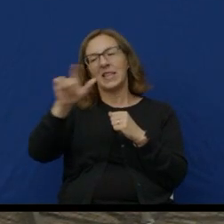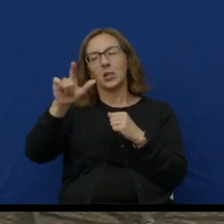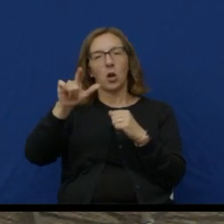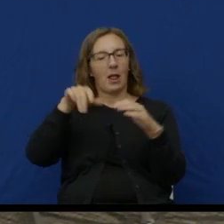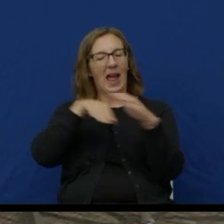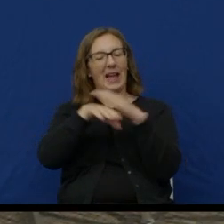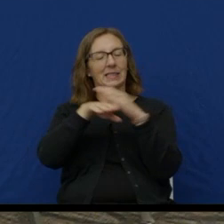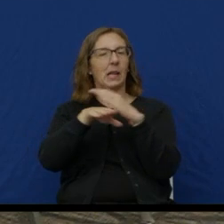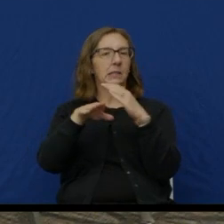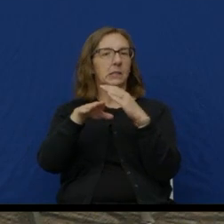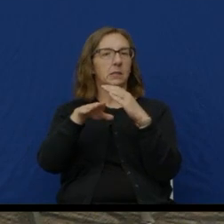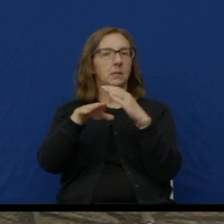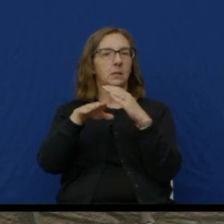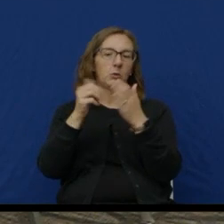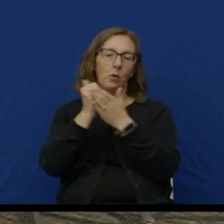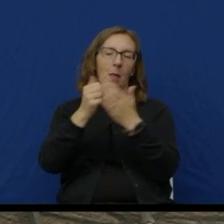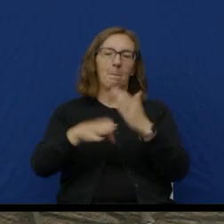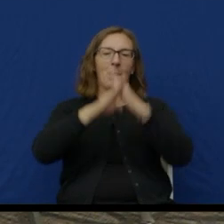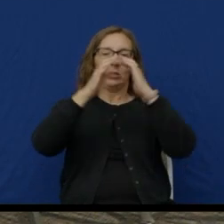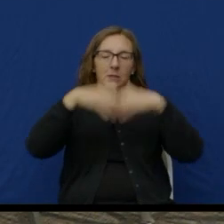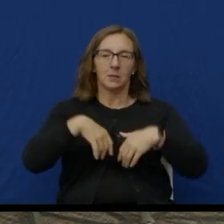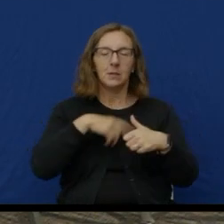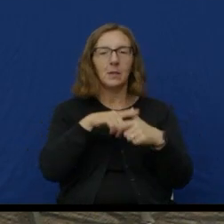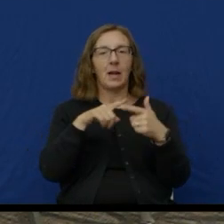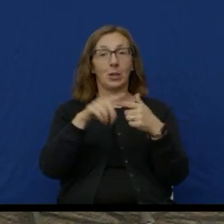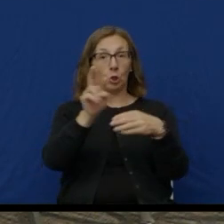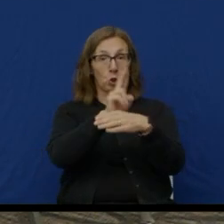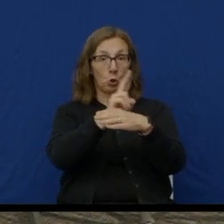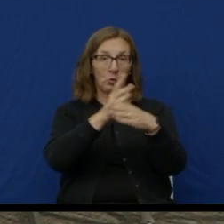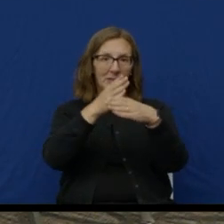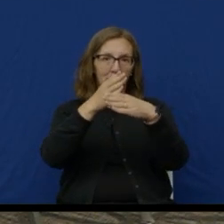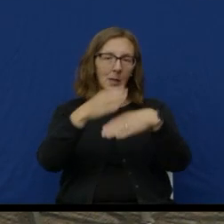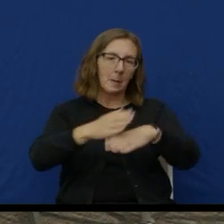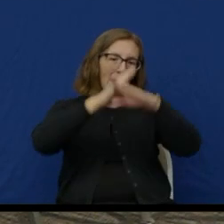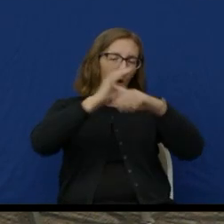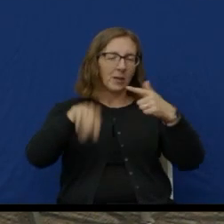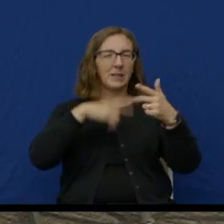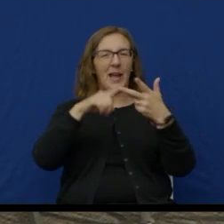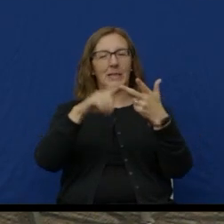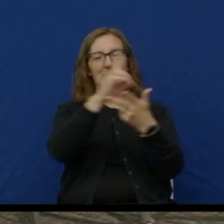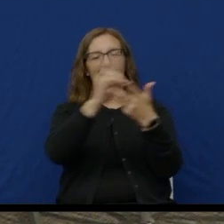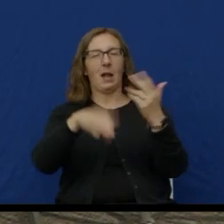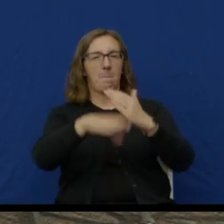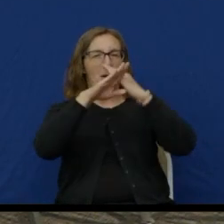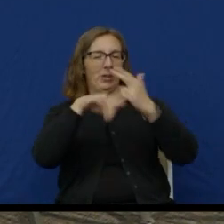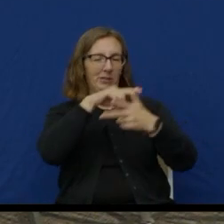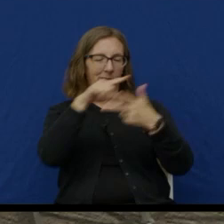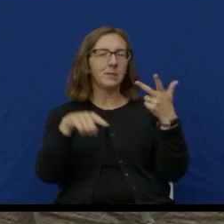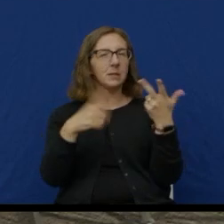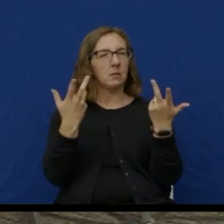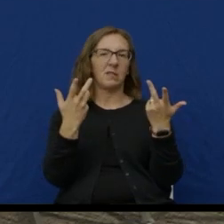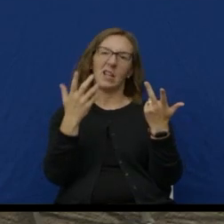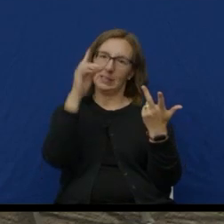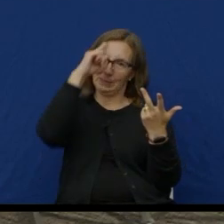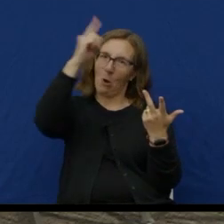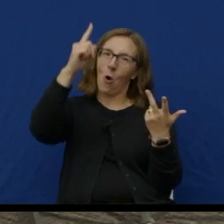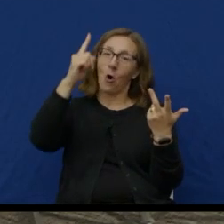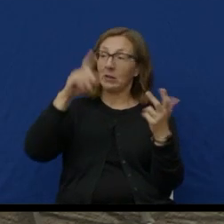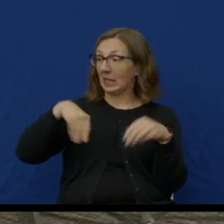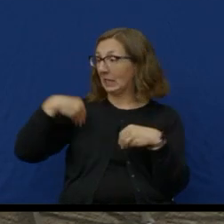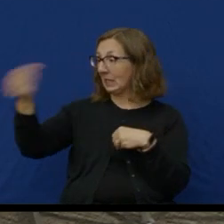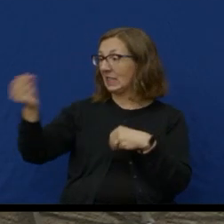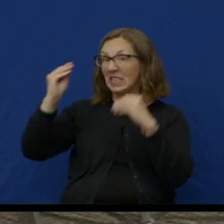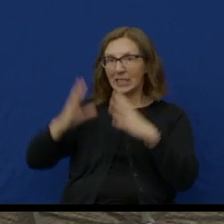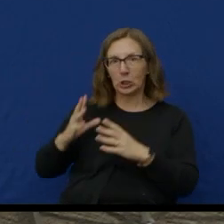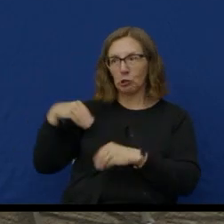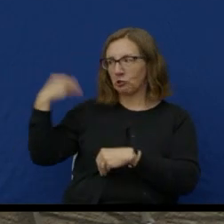the use divide, and the design divide. And I think that's really smart in that we can put a lot of tools in the hands of teachers, and